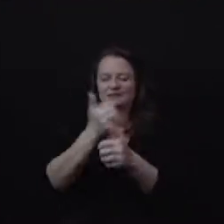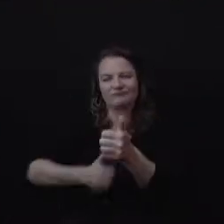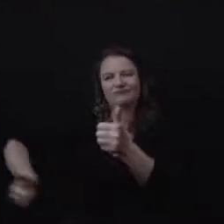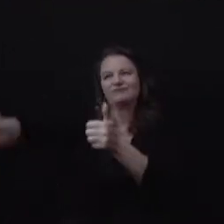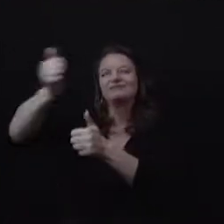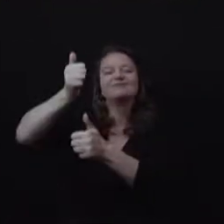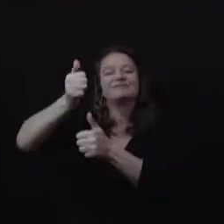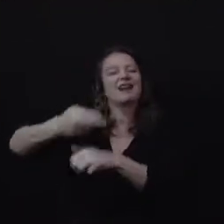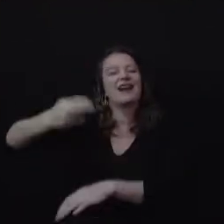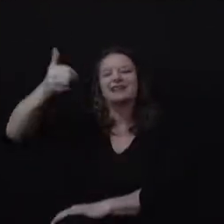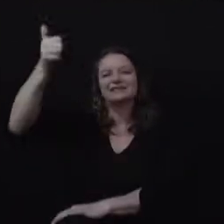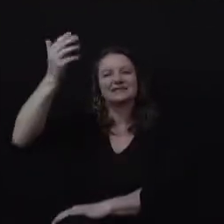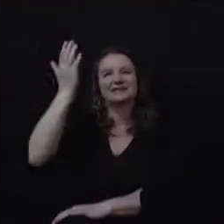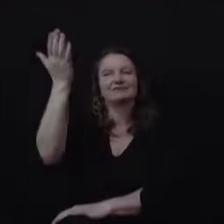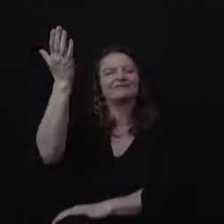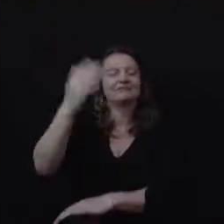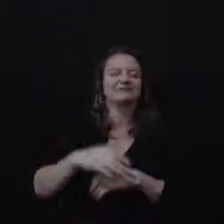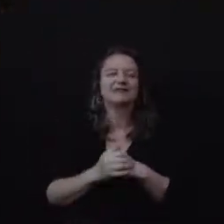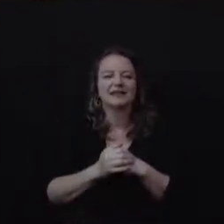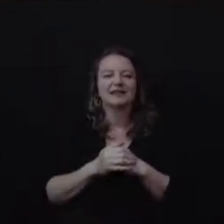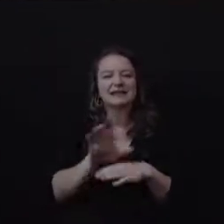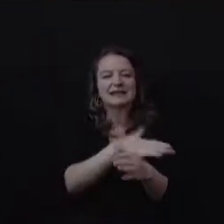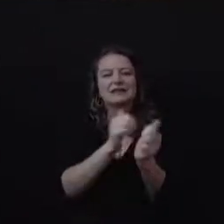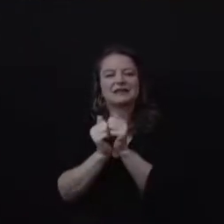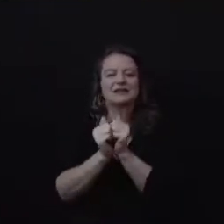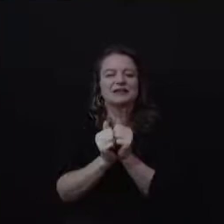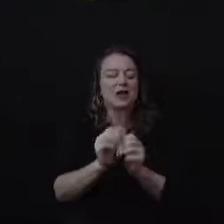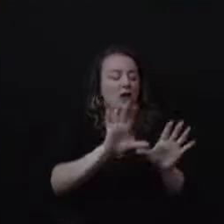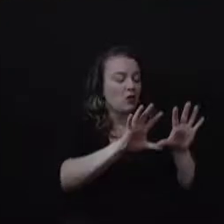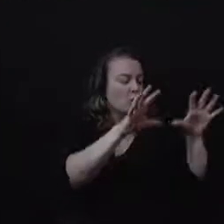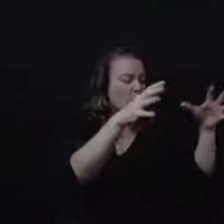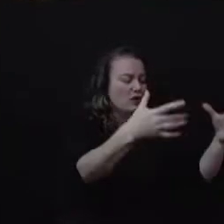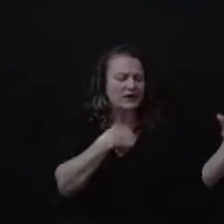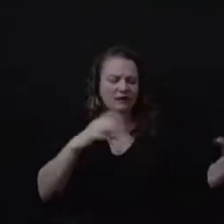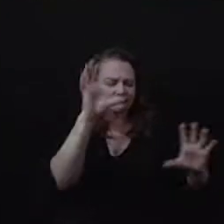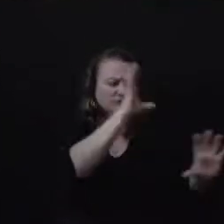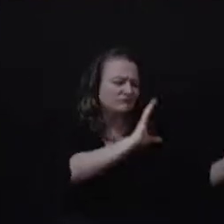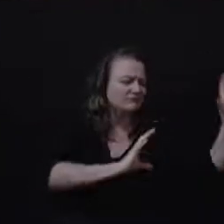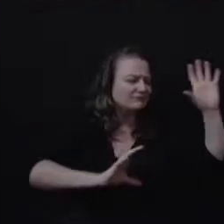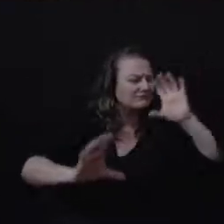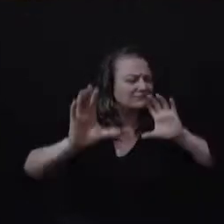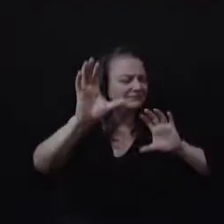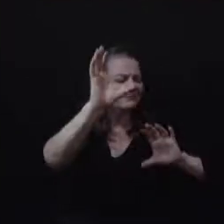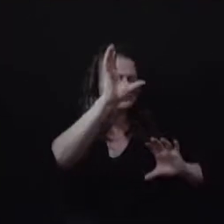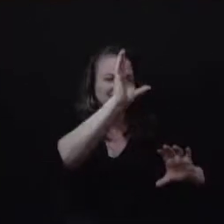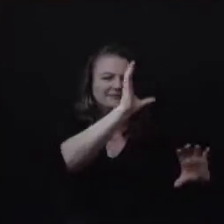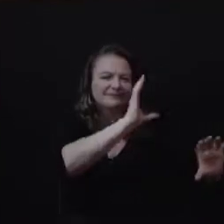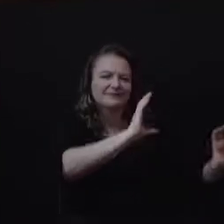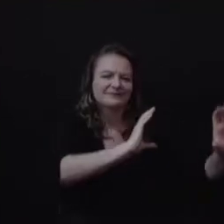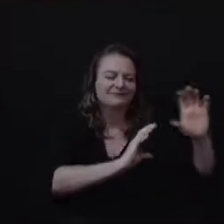amen. Let's sing this together. I searched the world,